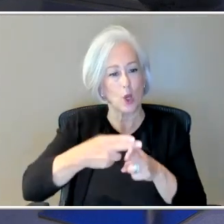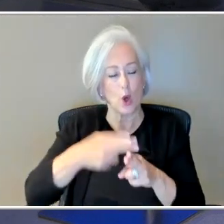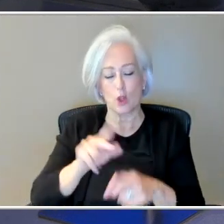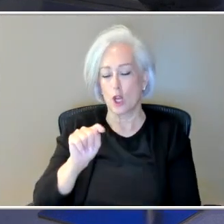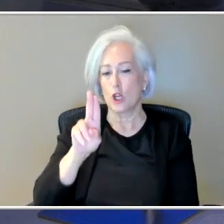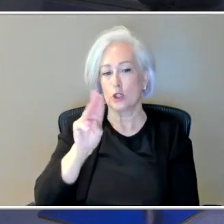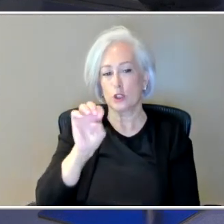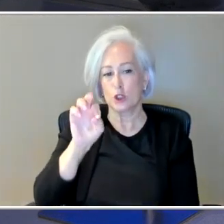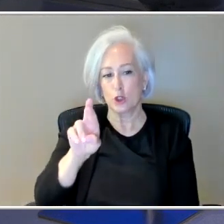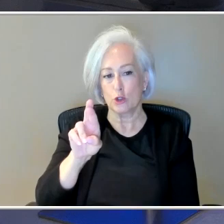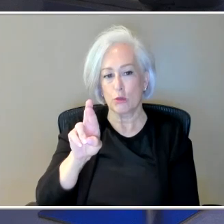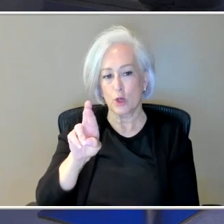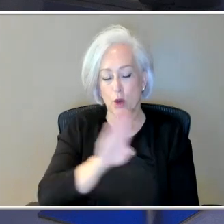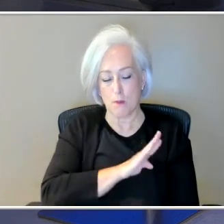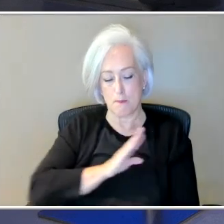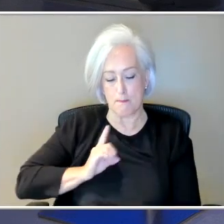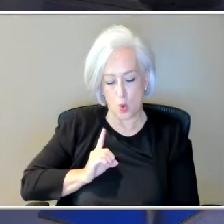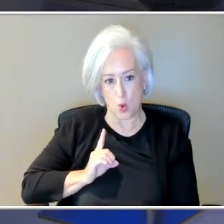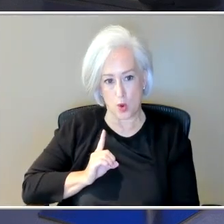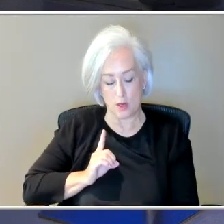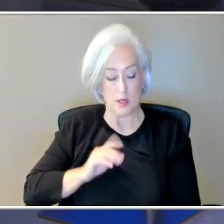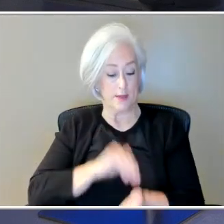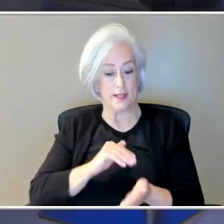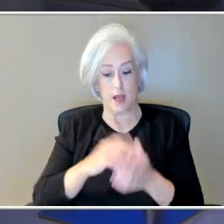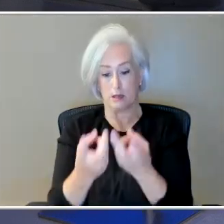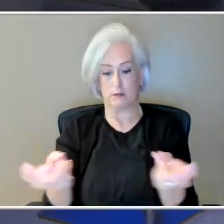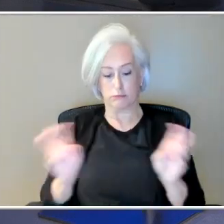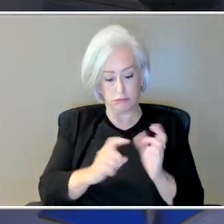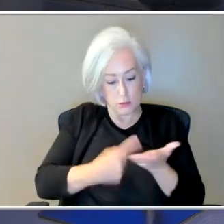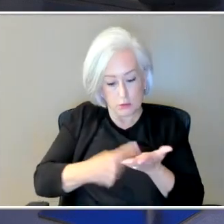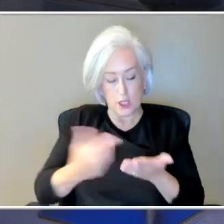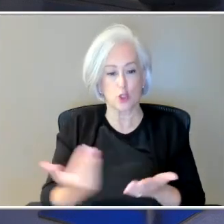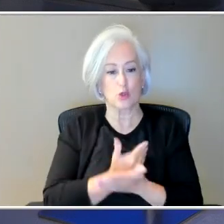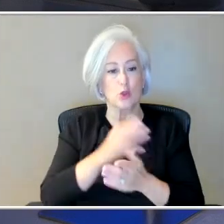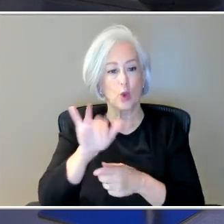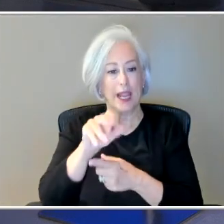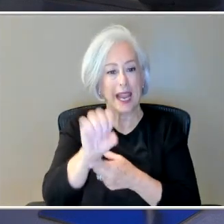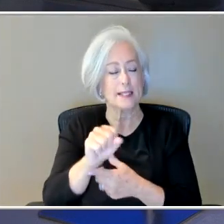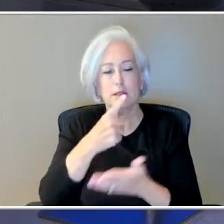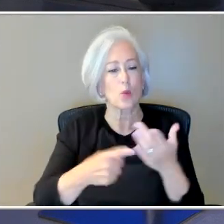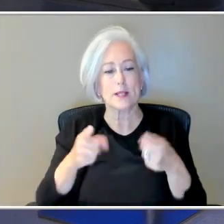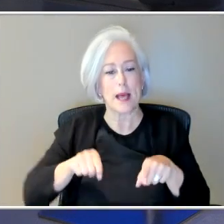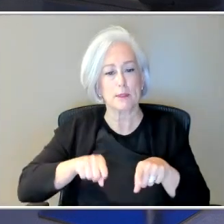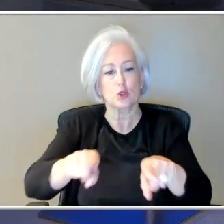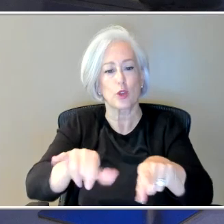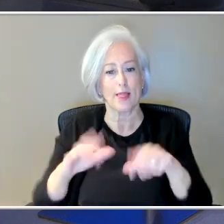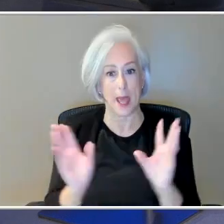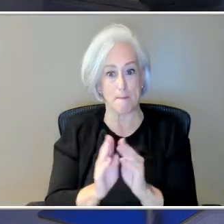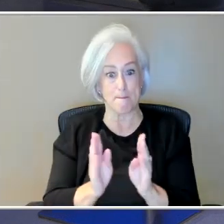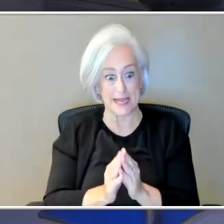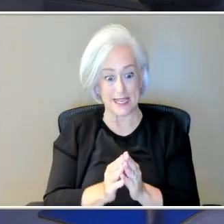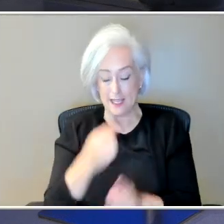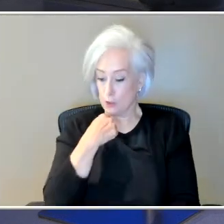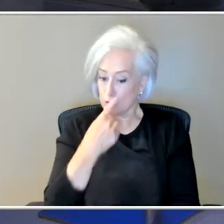meet to discuss new cases. So what's going on inside that meeting? And again, letting patients know that there's a bunch of people gathering to talk